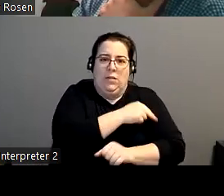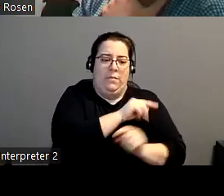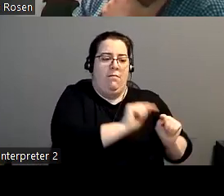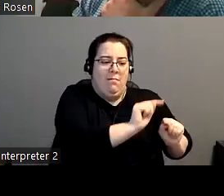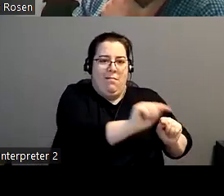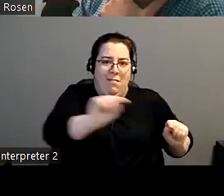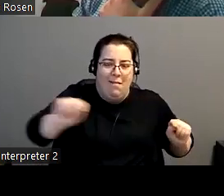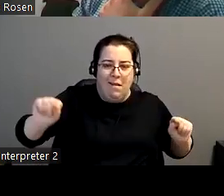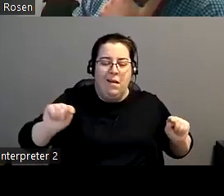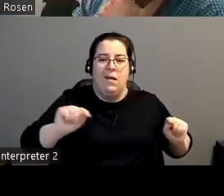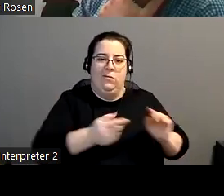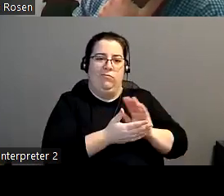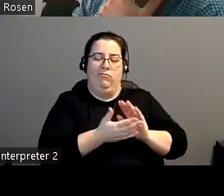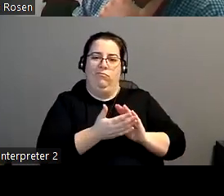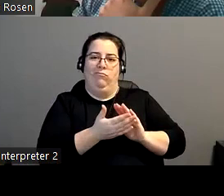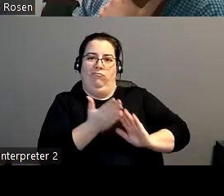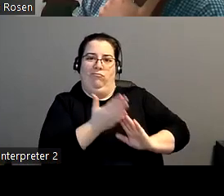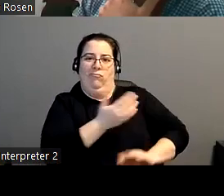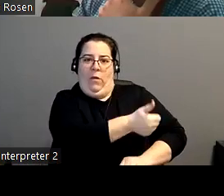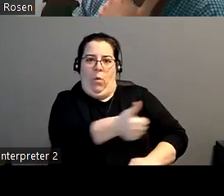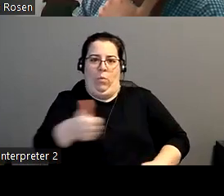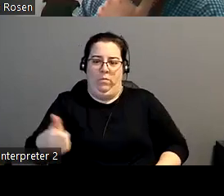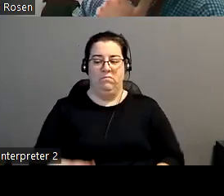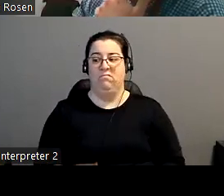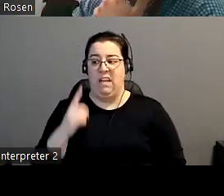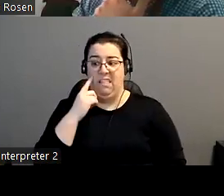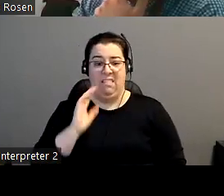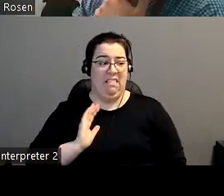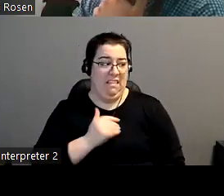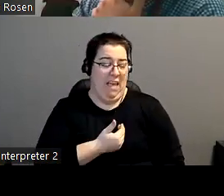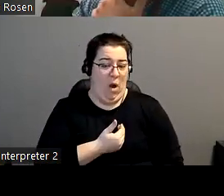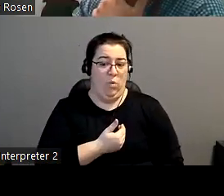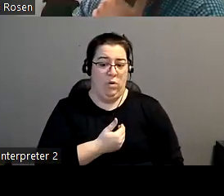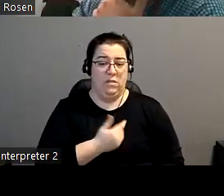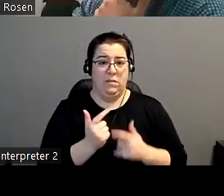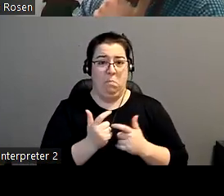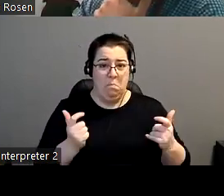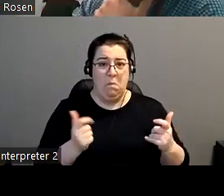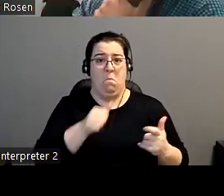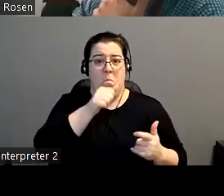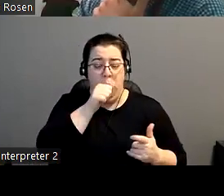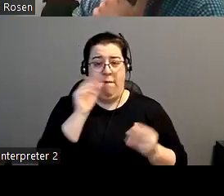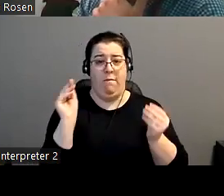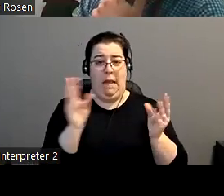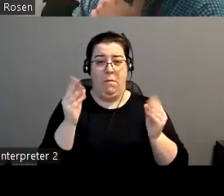of the largest, it may be the largest private ambulance service in the US.